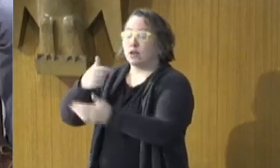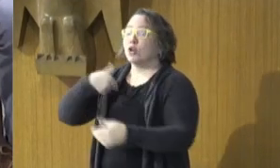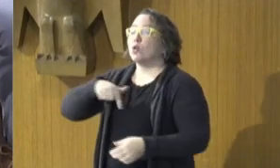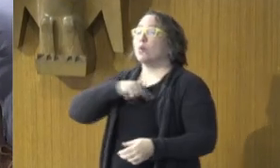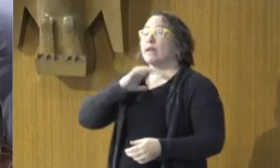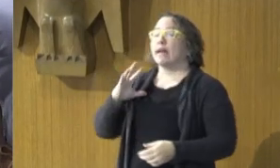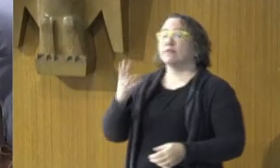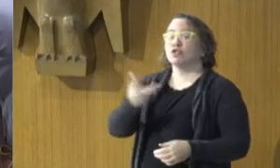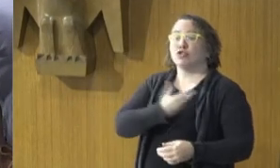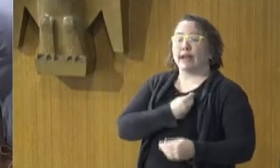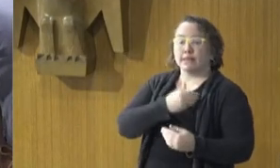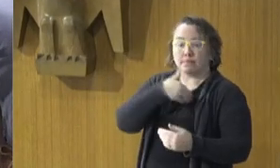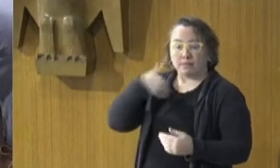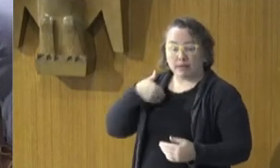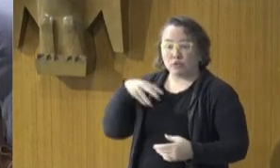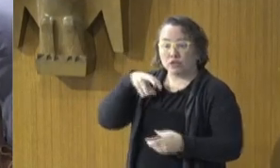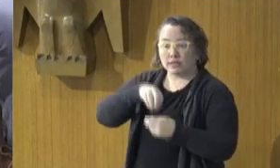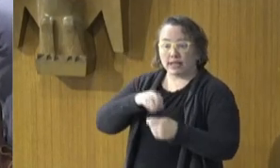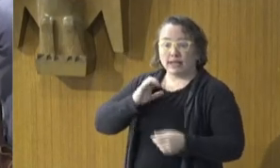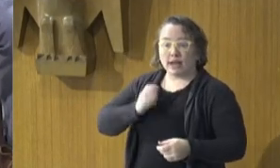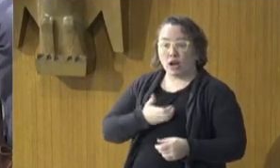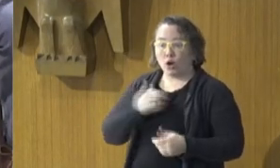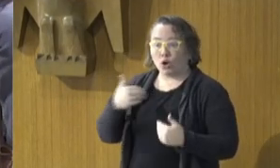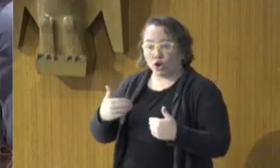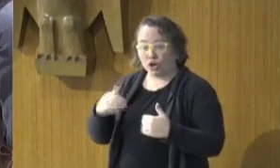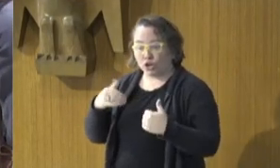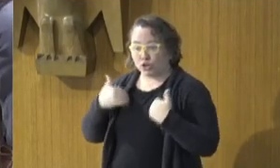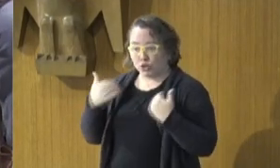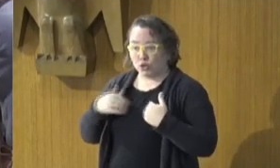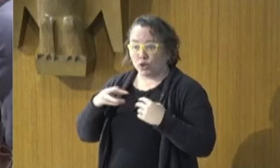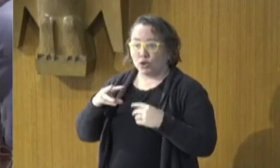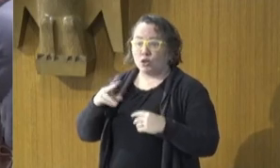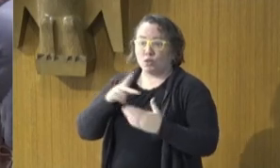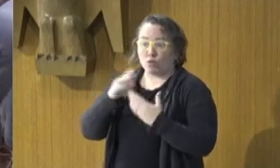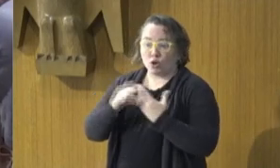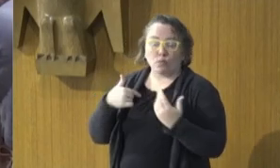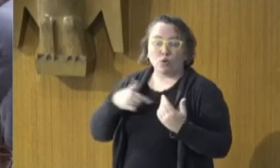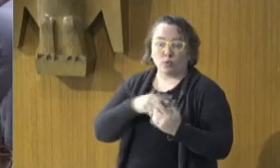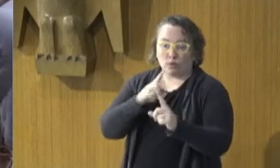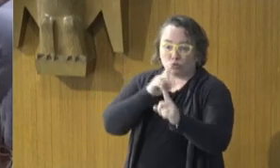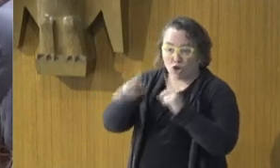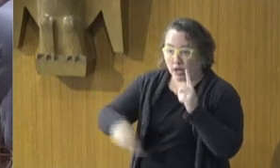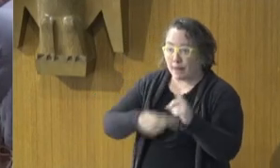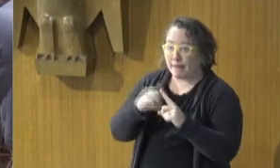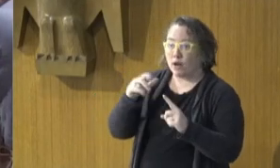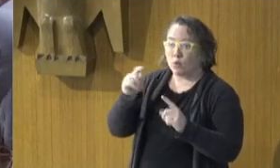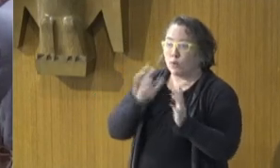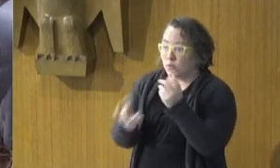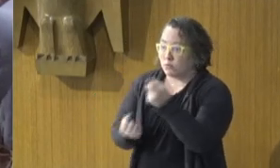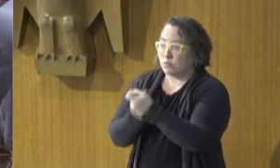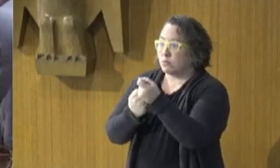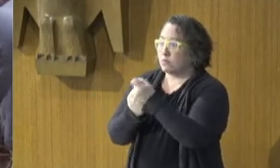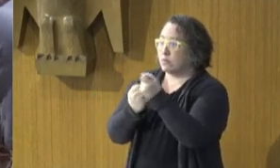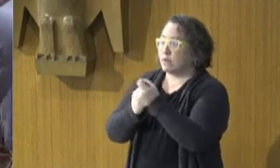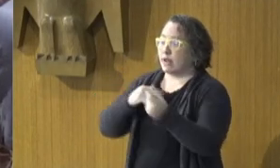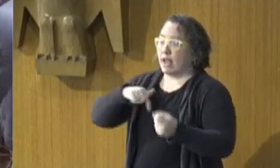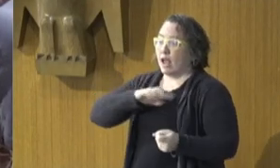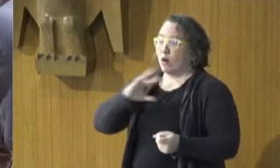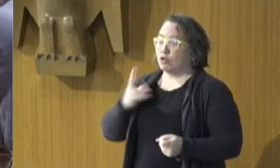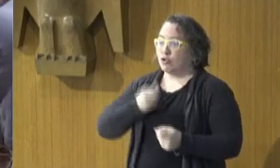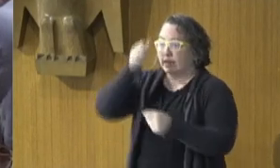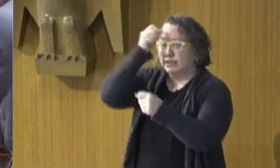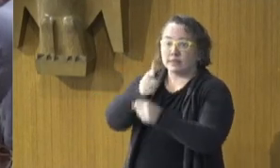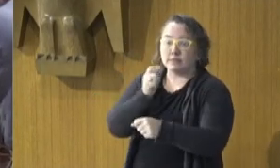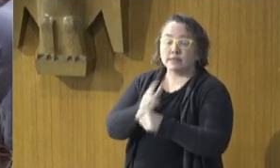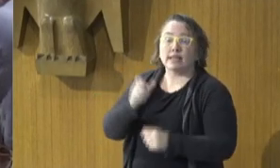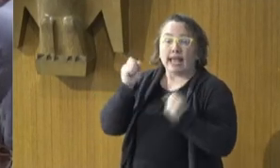of this congregation. We have trans kids in our youth program, and we will always stand up for trans rights and talk about it because, again, educating